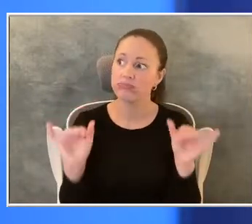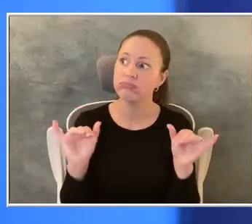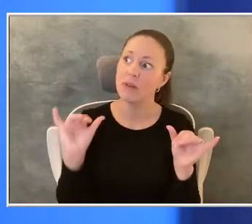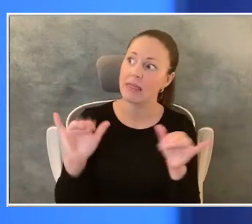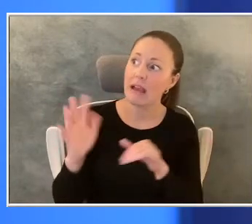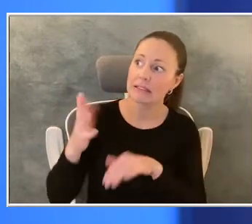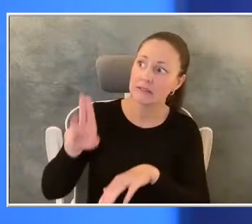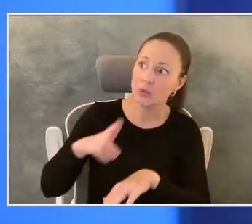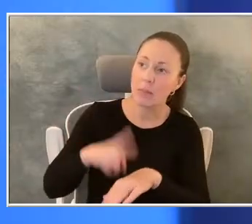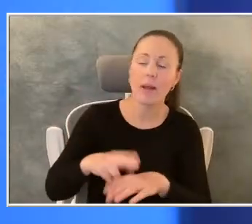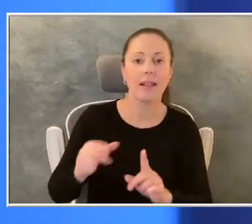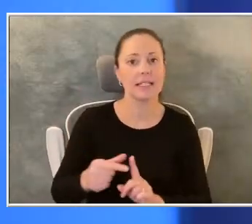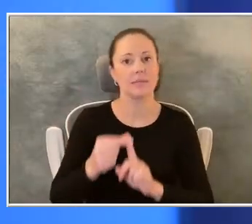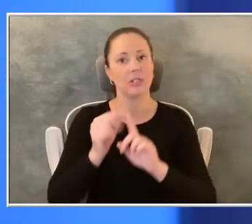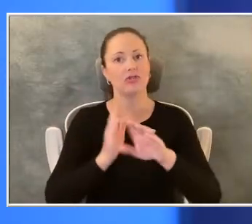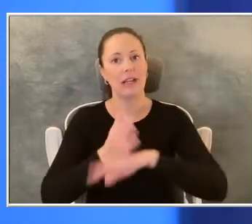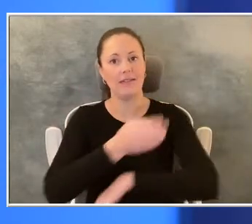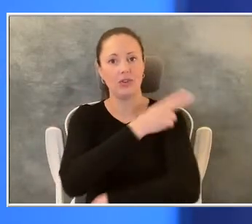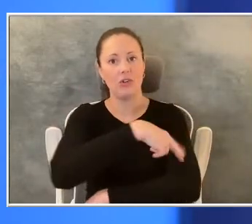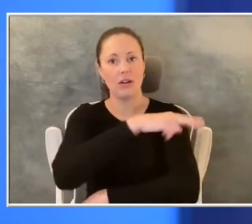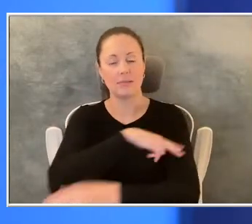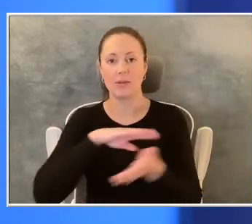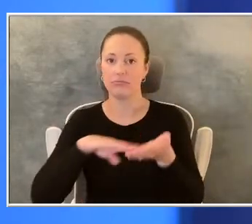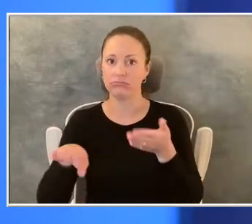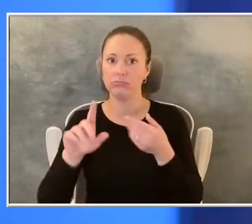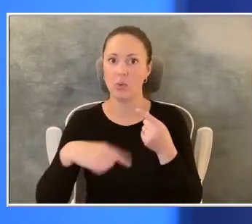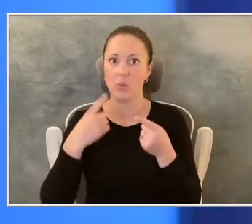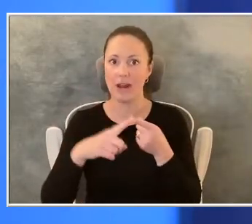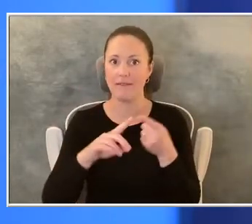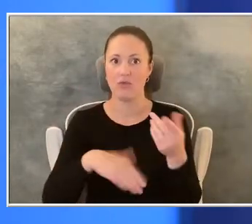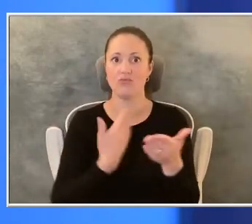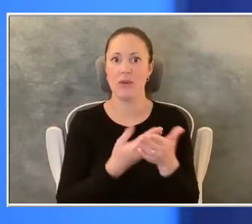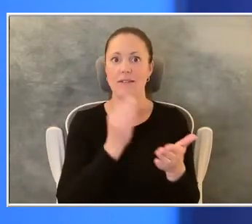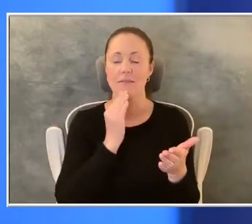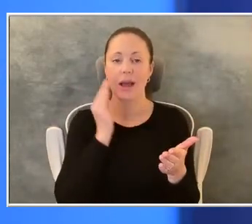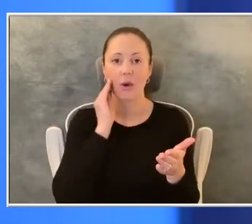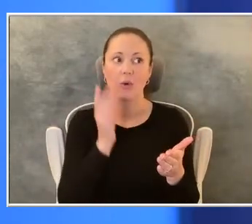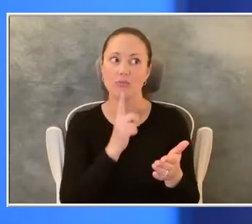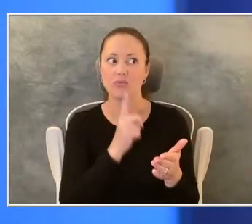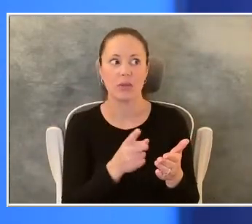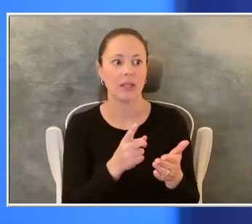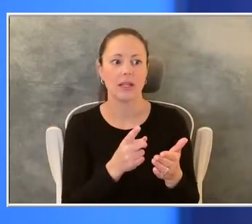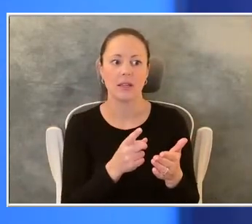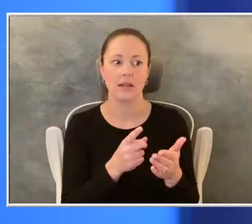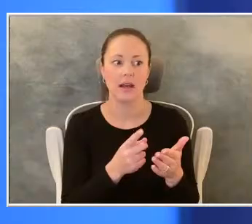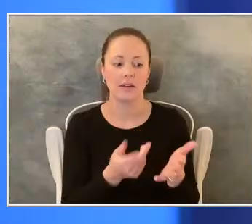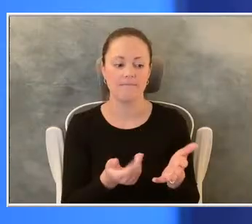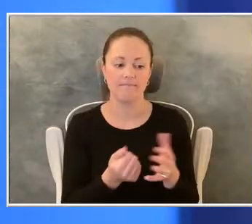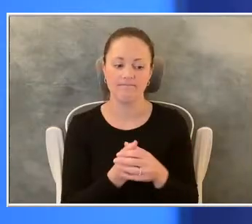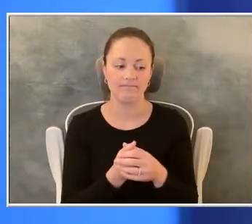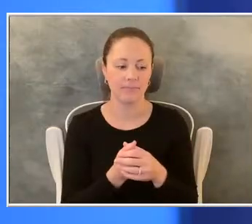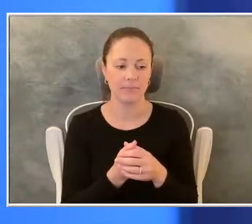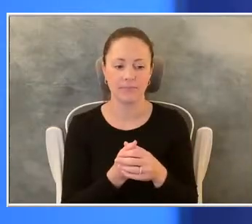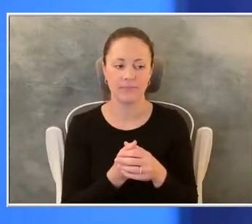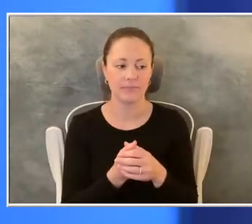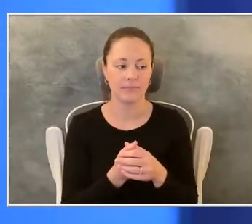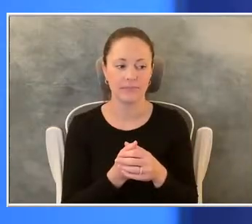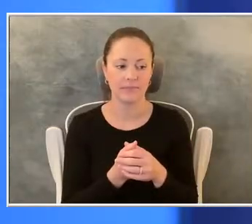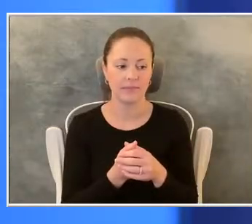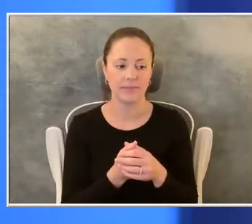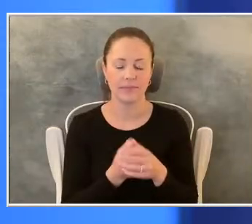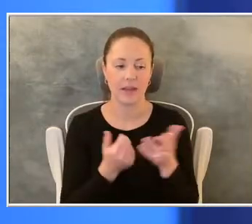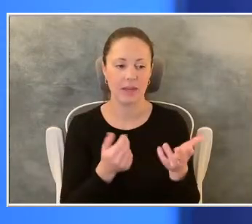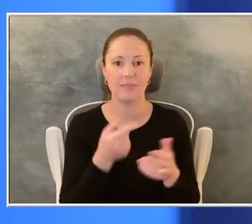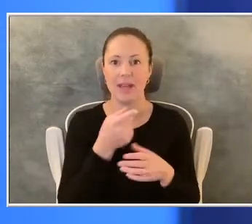hospital, you know, when I was first home, and yeah, it's a real, yeah, they make the whole process